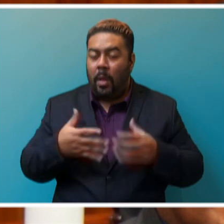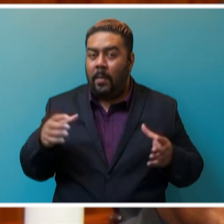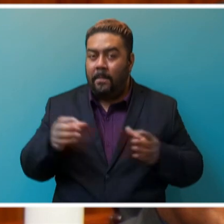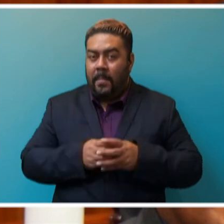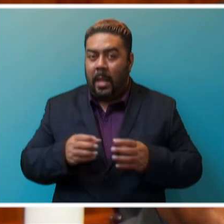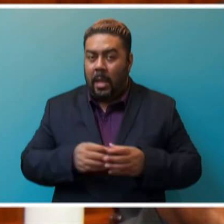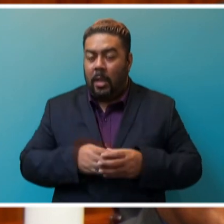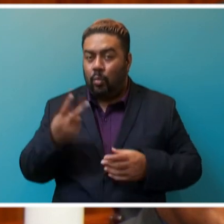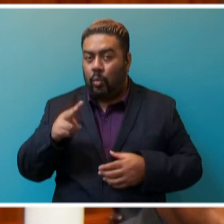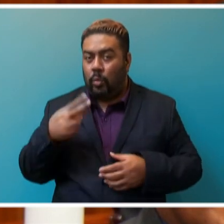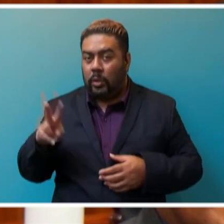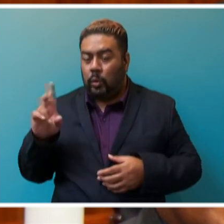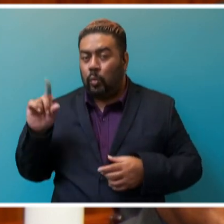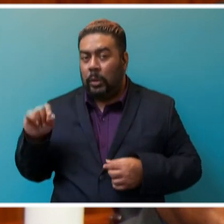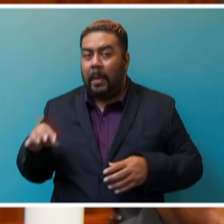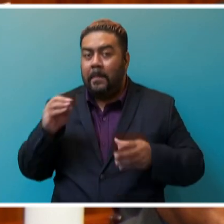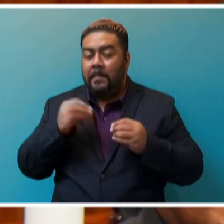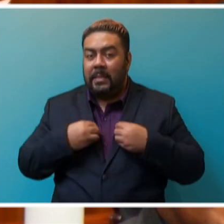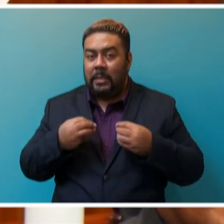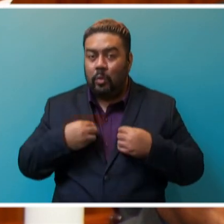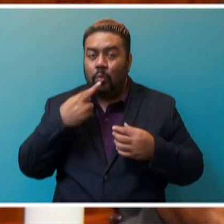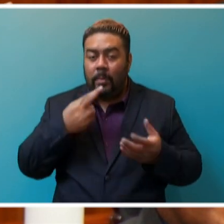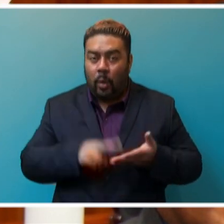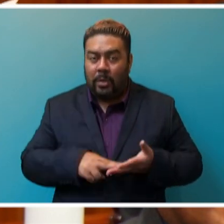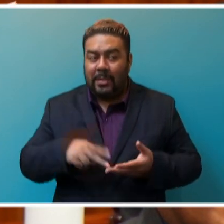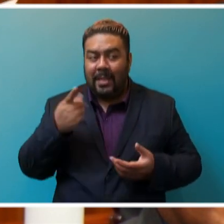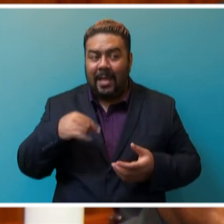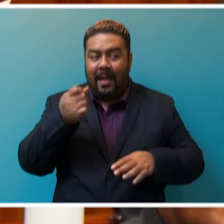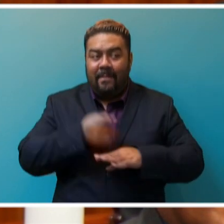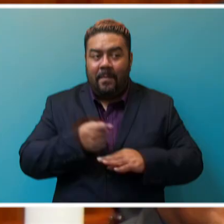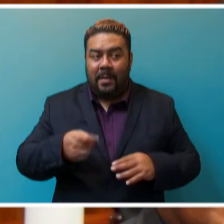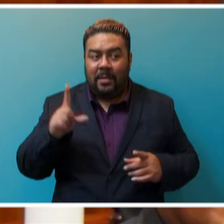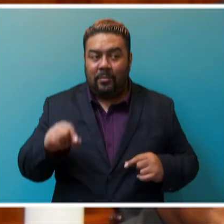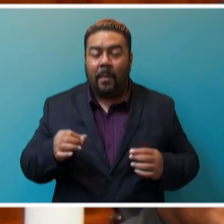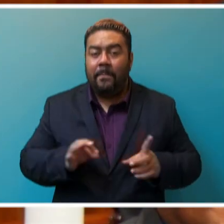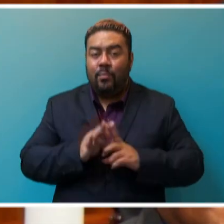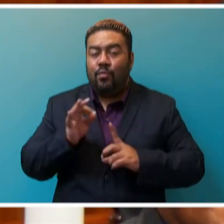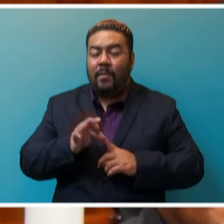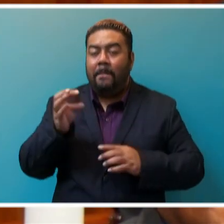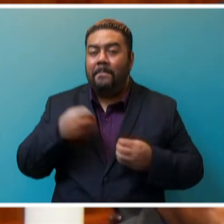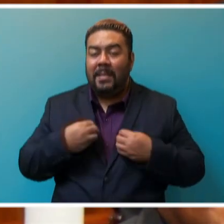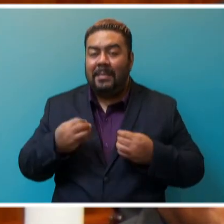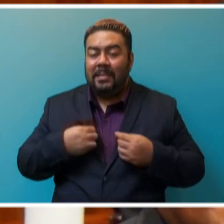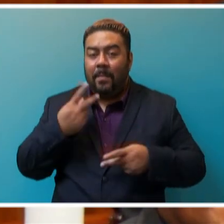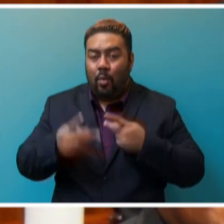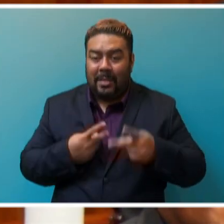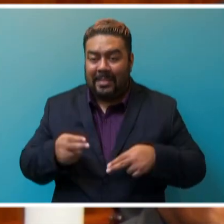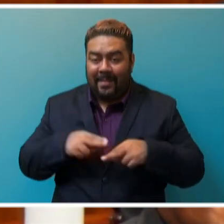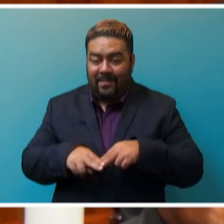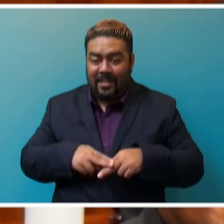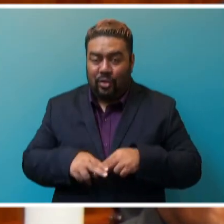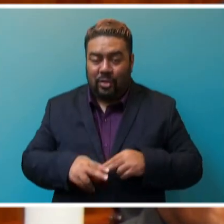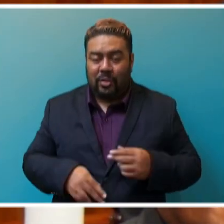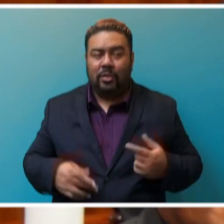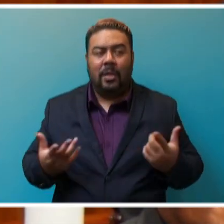2020 Doing Business report, the government took proactive measures to improve business processes in Fiji. On